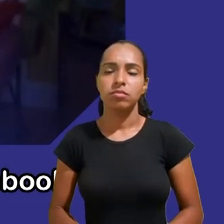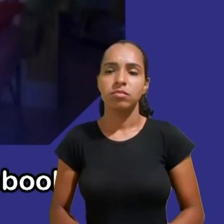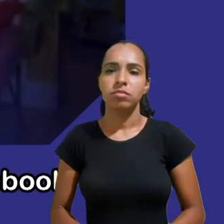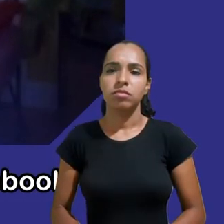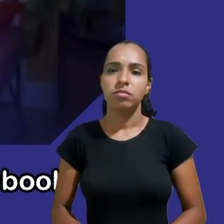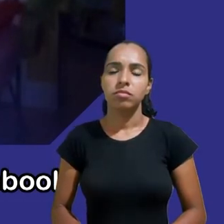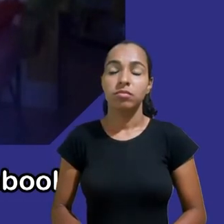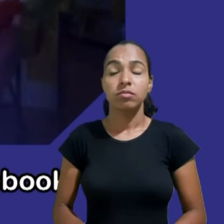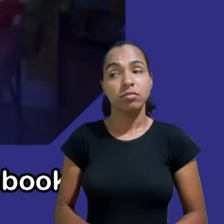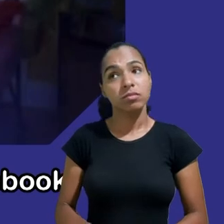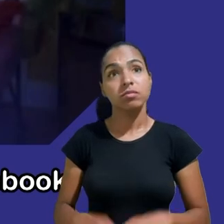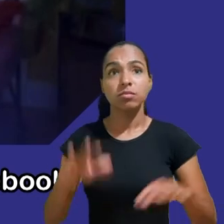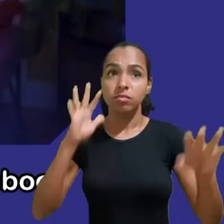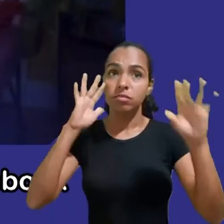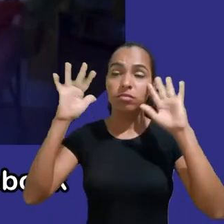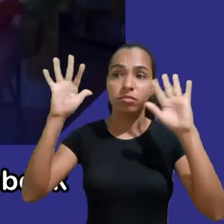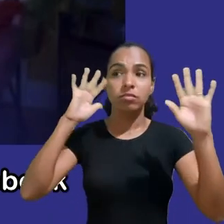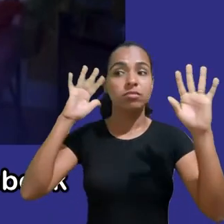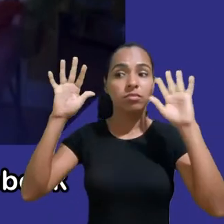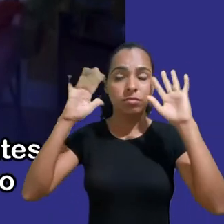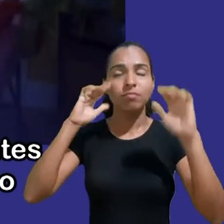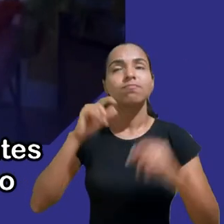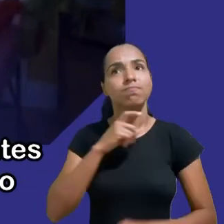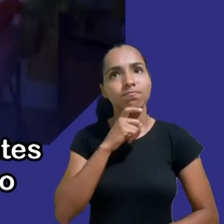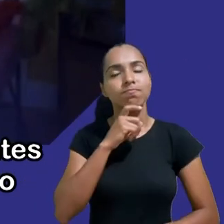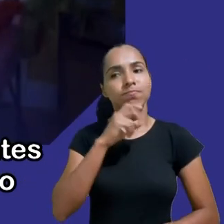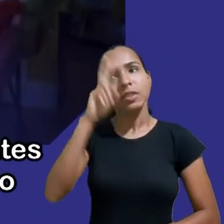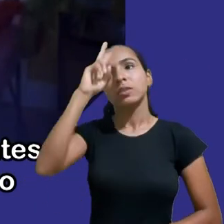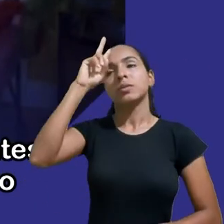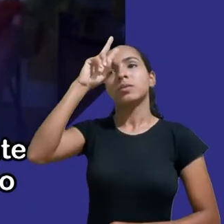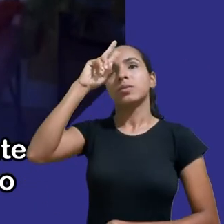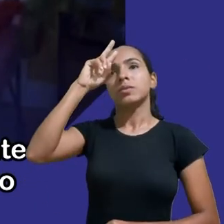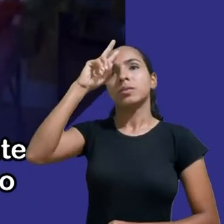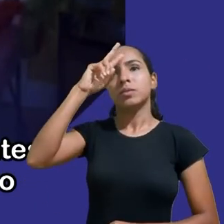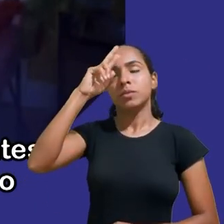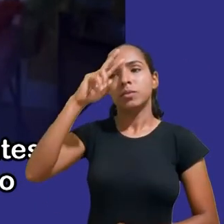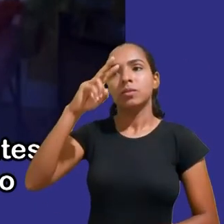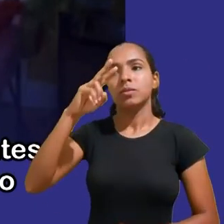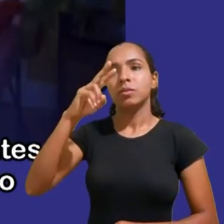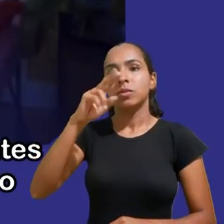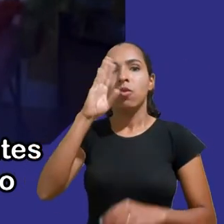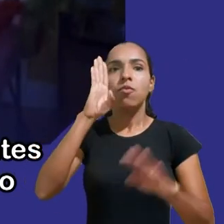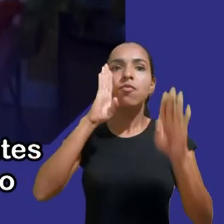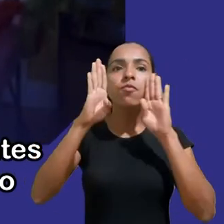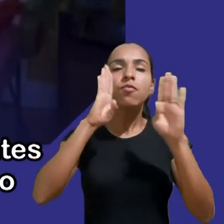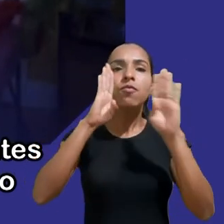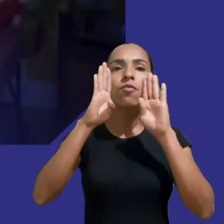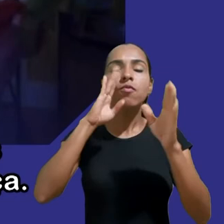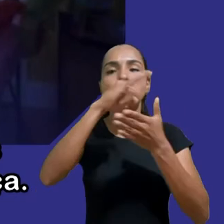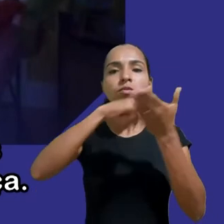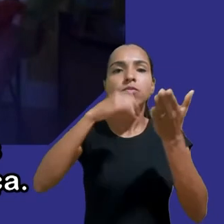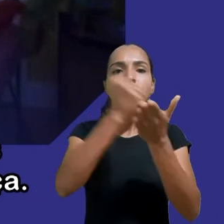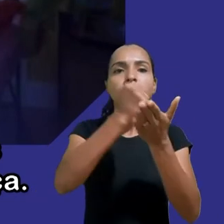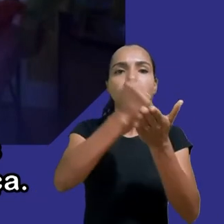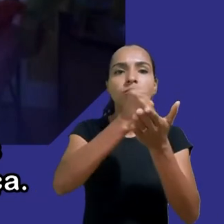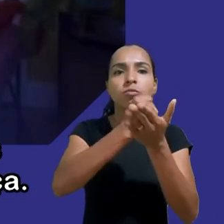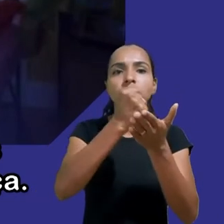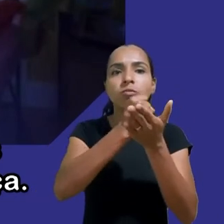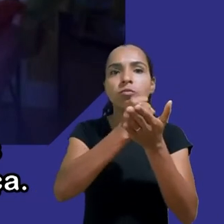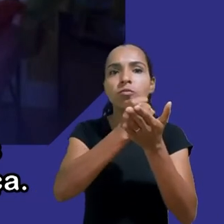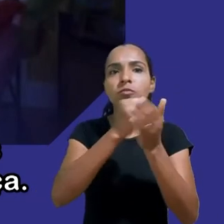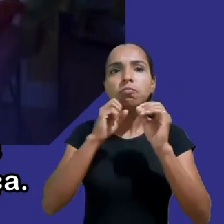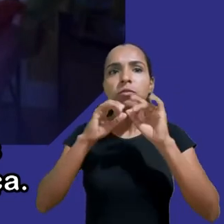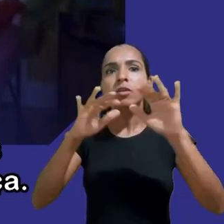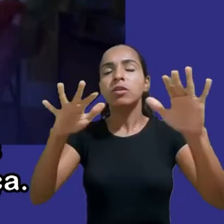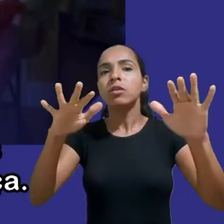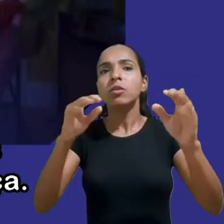Facebook a few years ago a memo was leaked where they were telling their advertisers that they could target teenagers at the